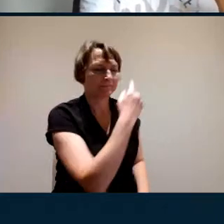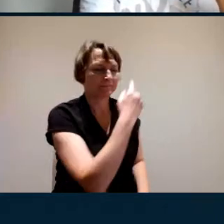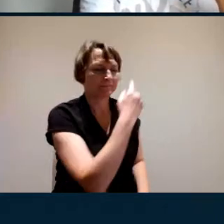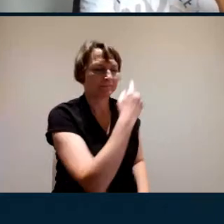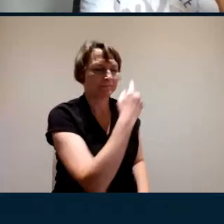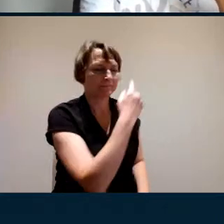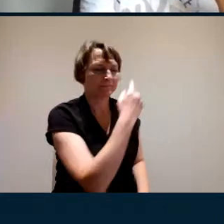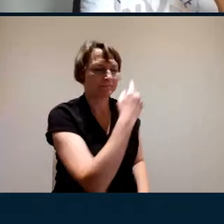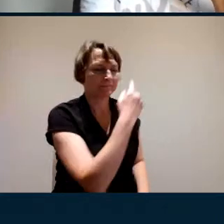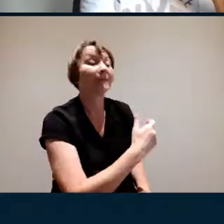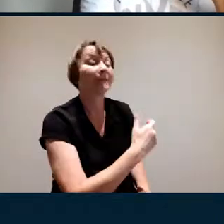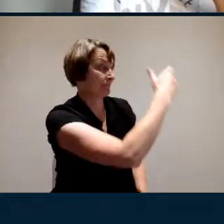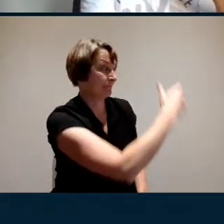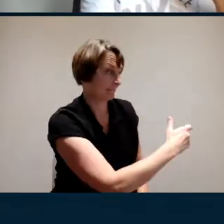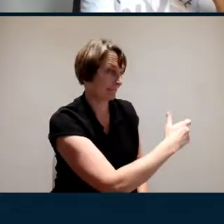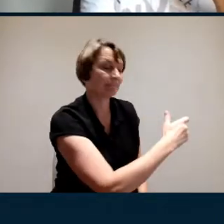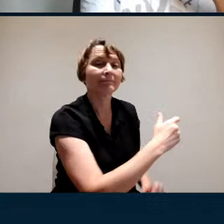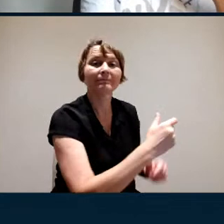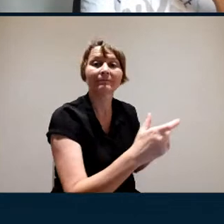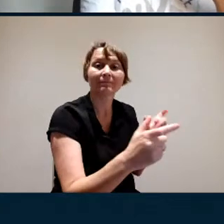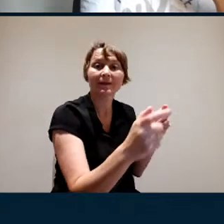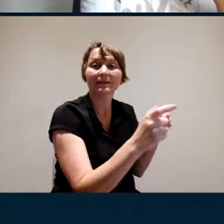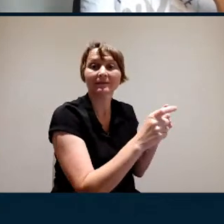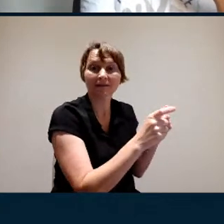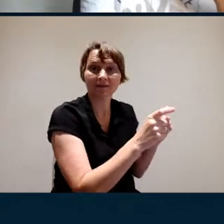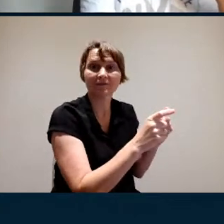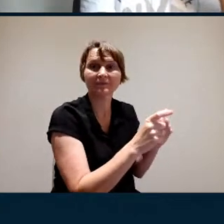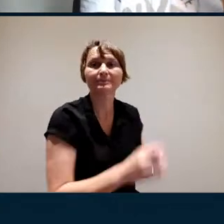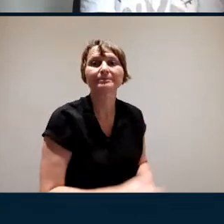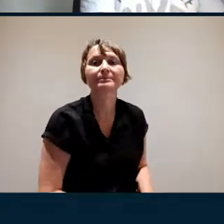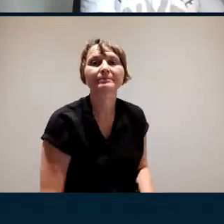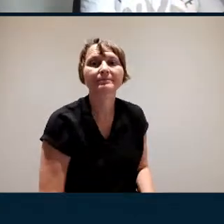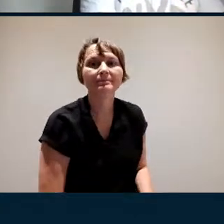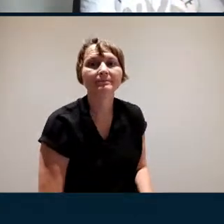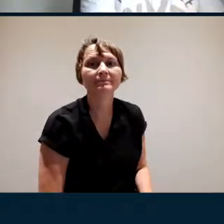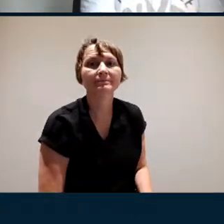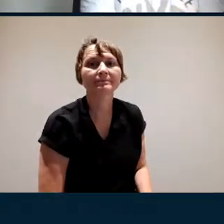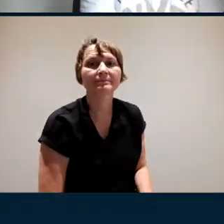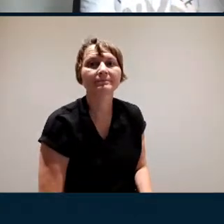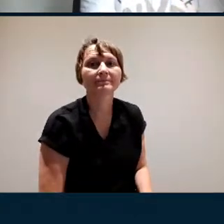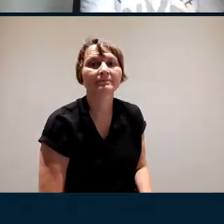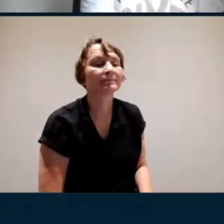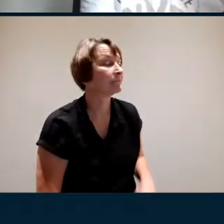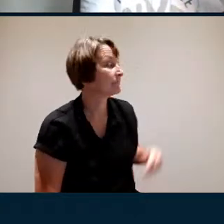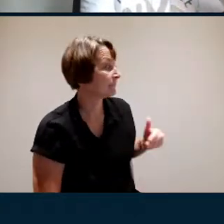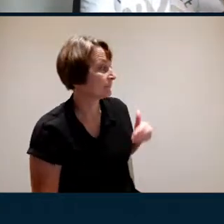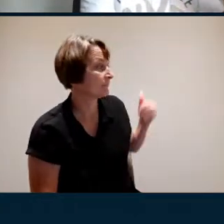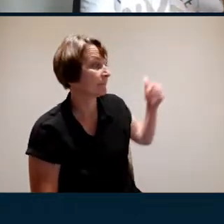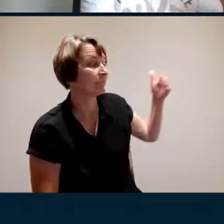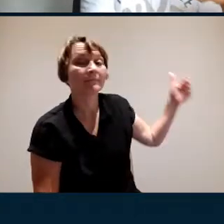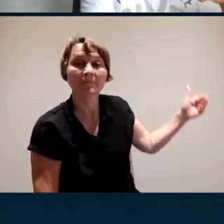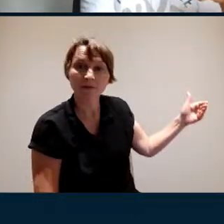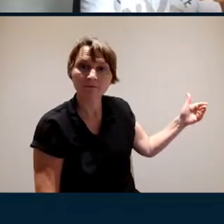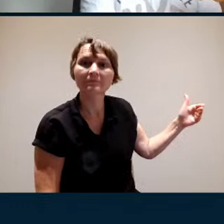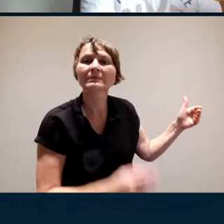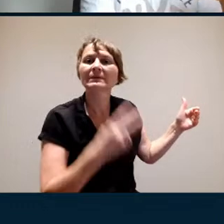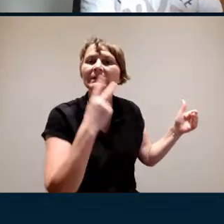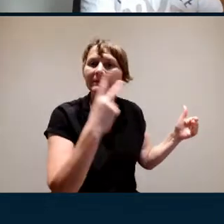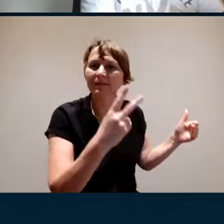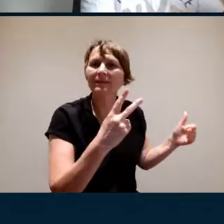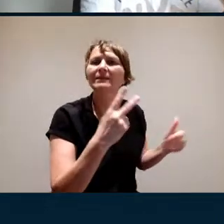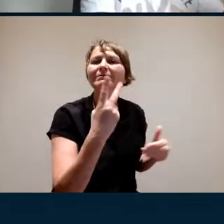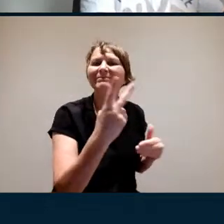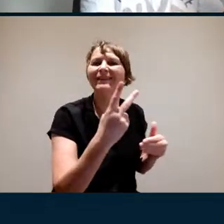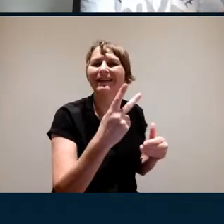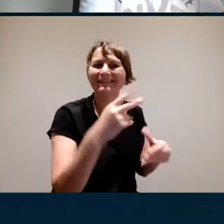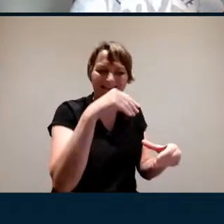is integrated with application insights. So Azure COE team also deploys app insights,